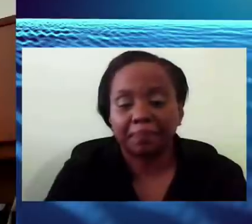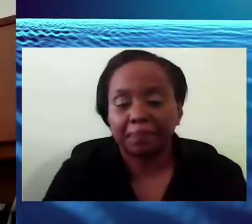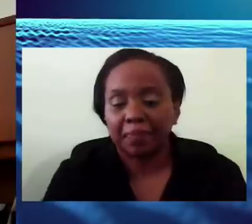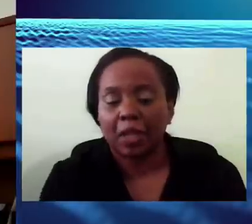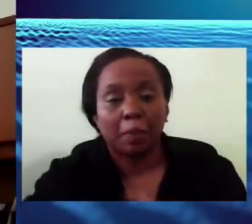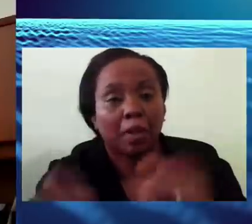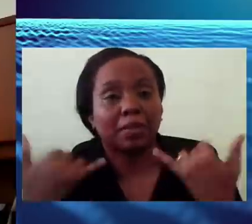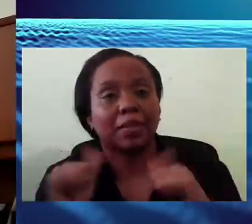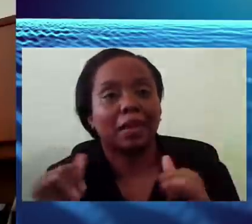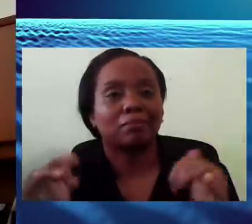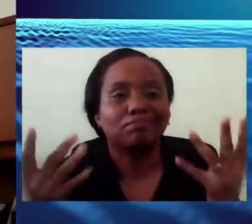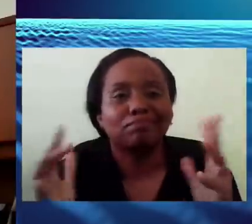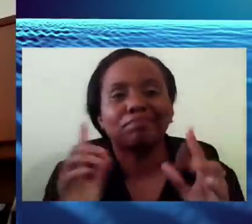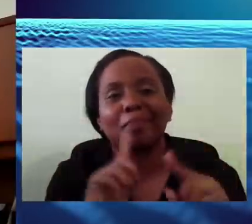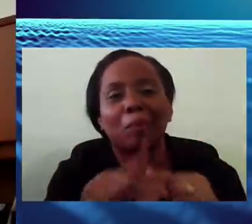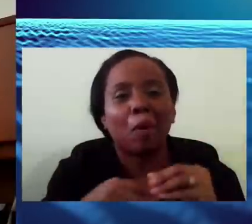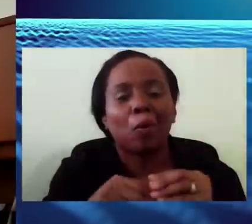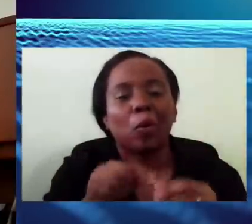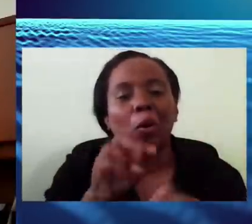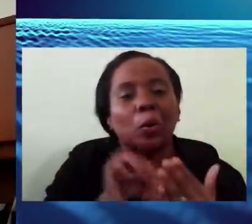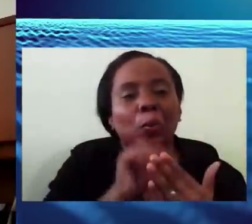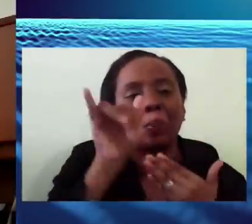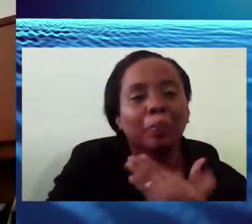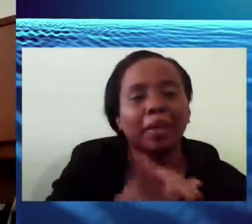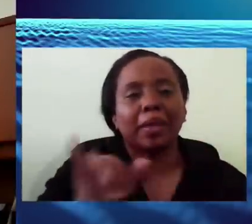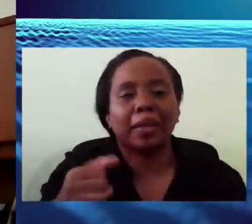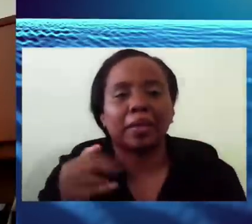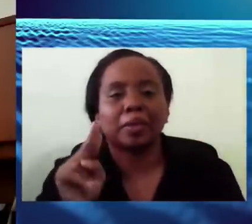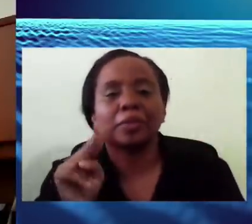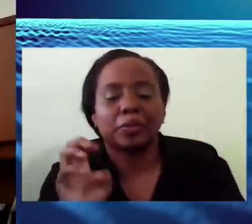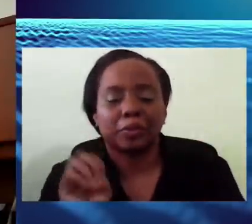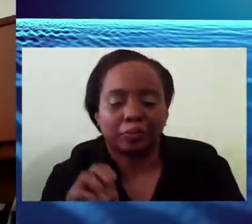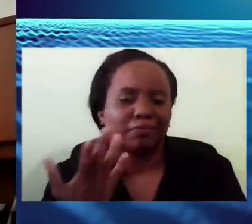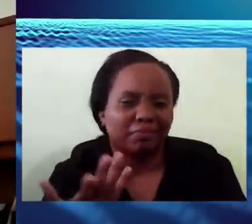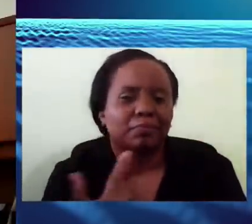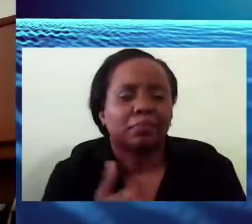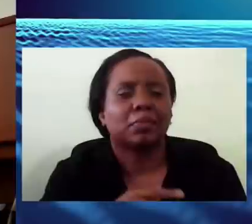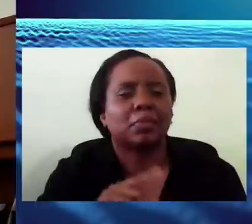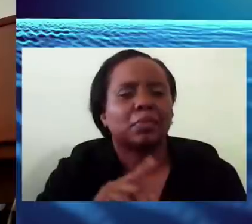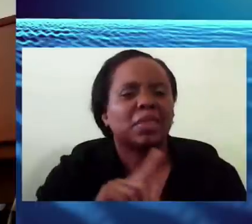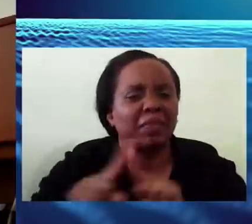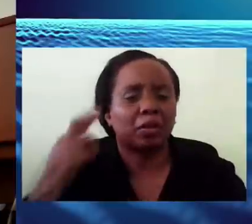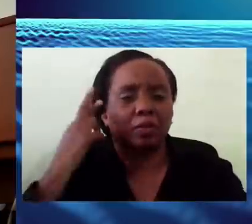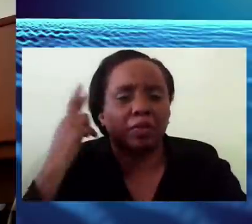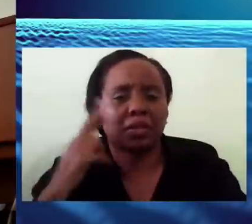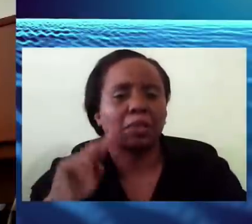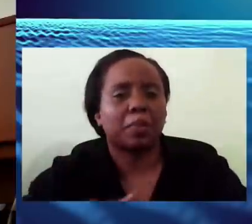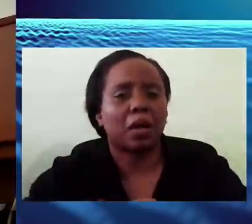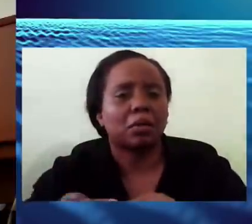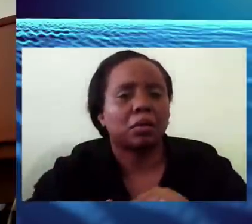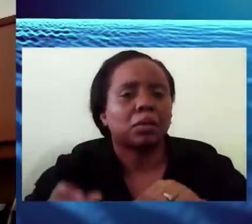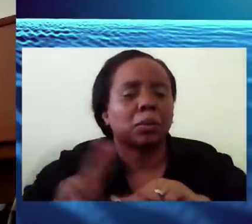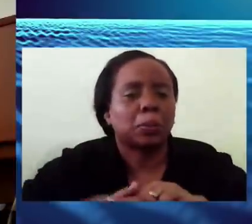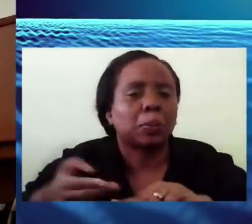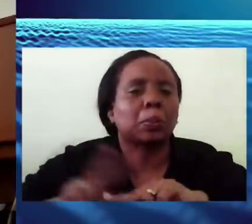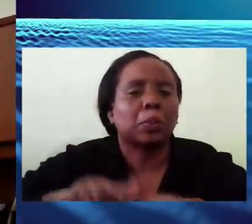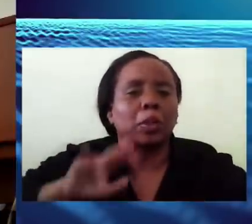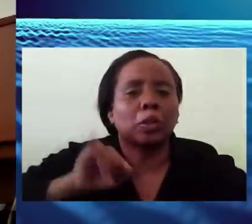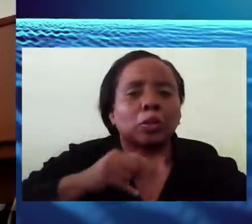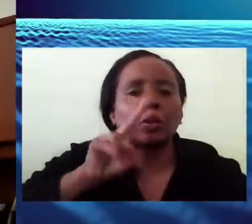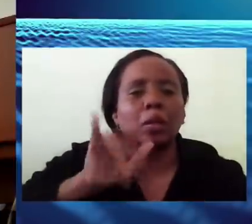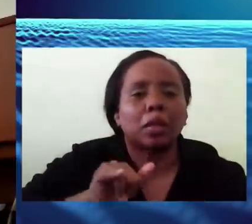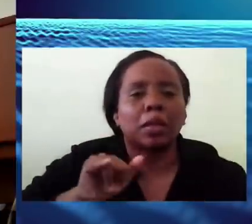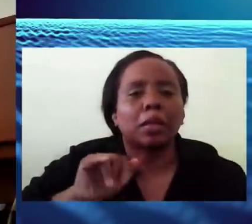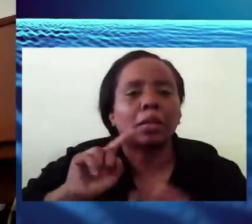around the May-June period for the factors, for reasons that I have just outlined, but then you see a moderate picking up in July, August through